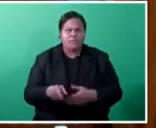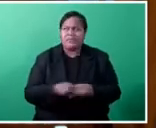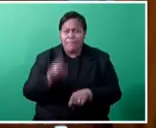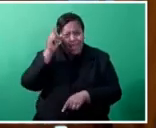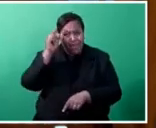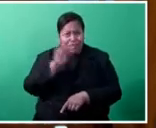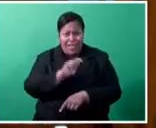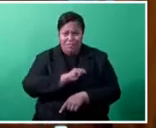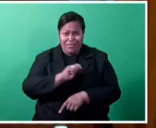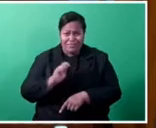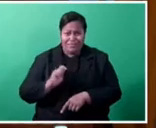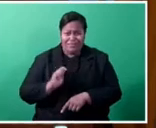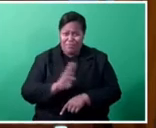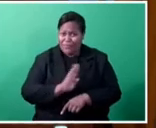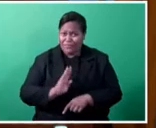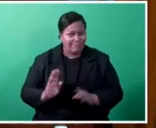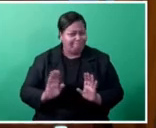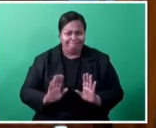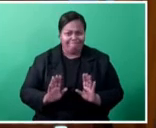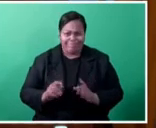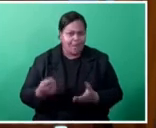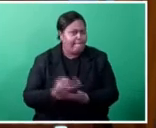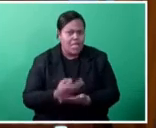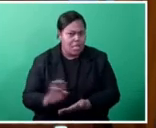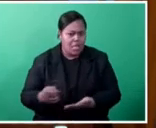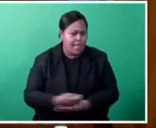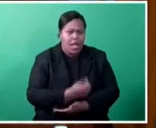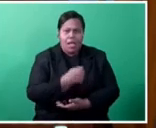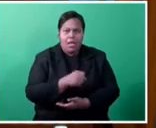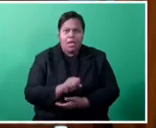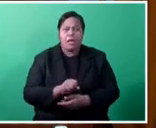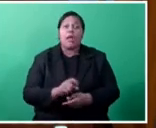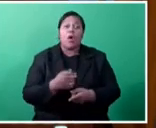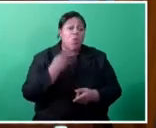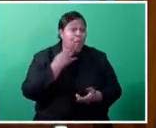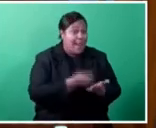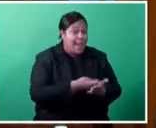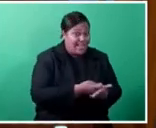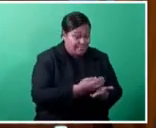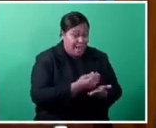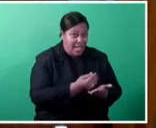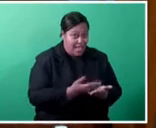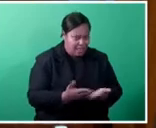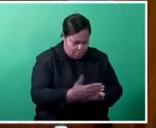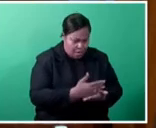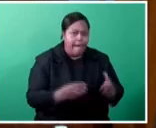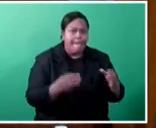Board. The TLTB takes its cut after it collects the lease money from the tenants and gives the remainder to the